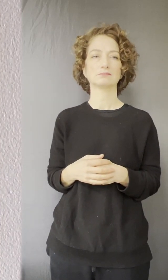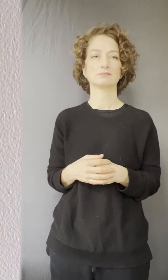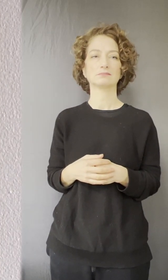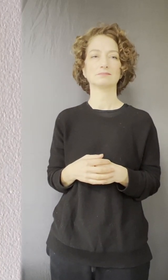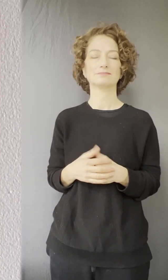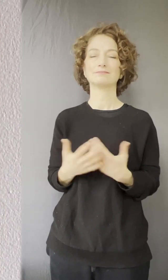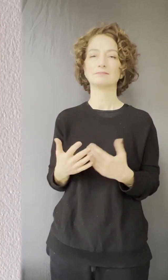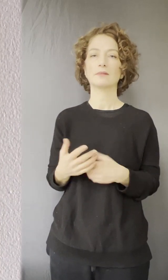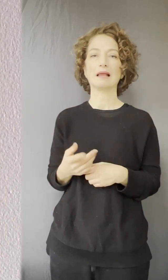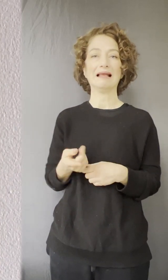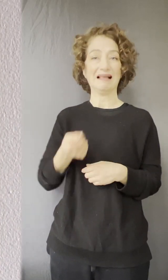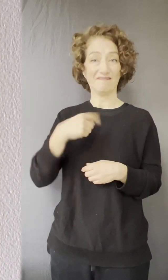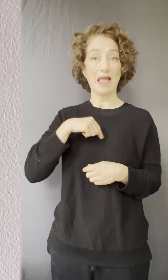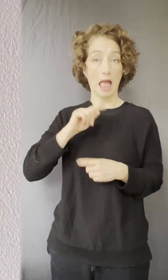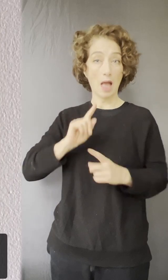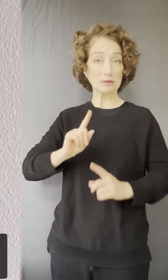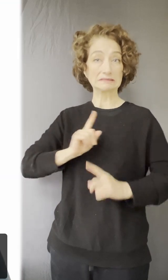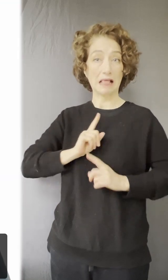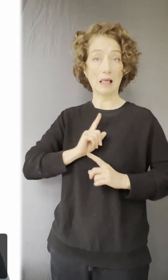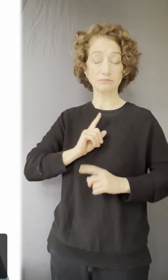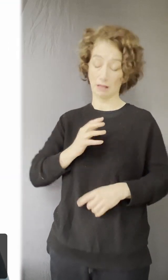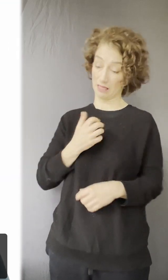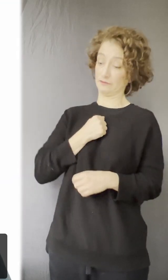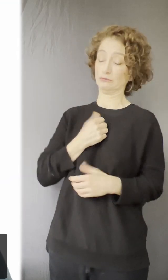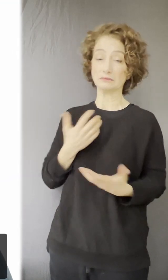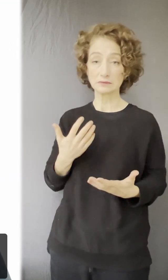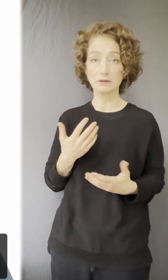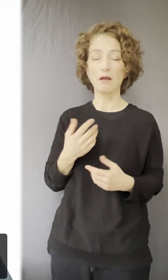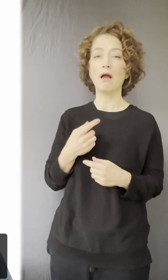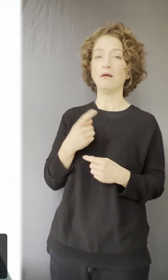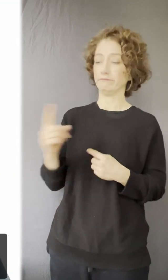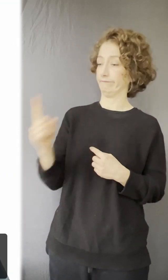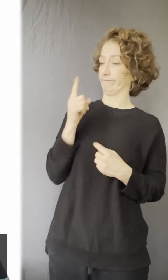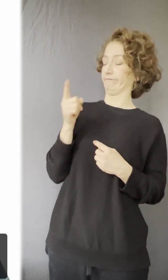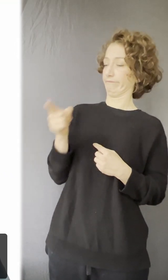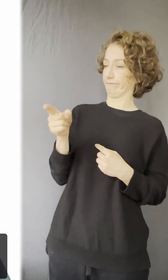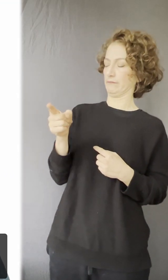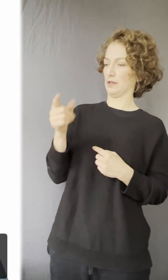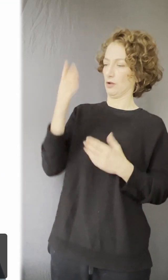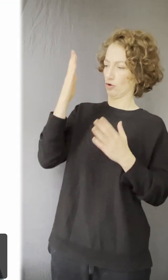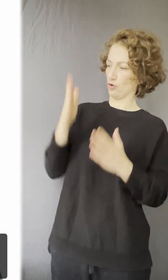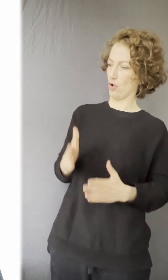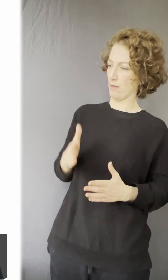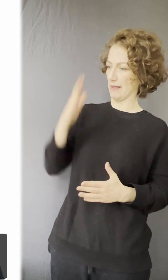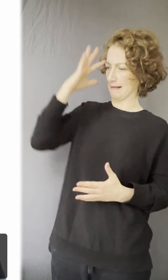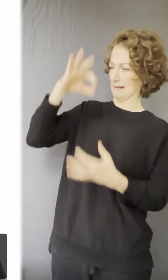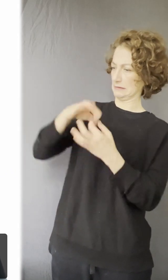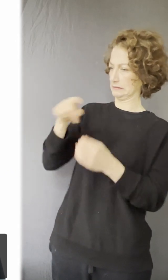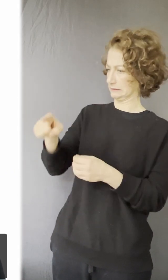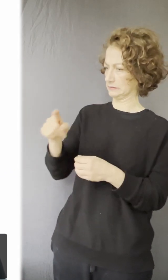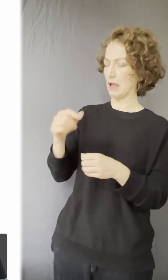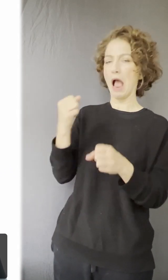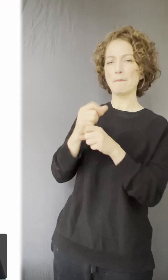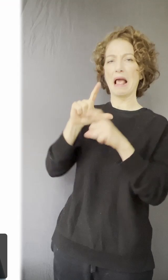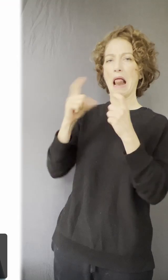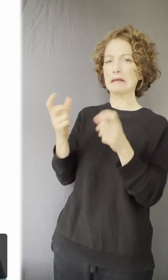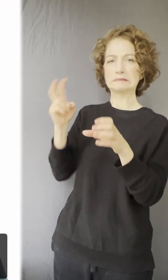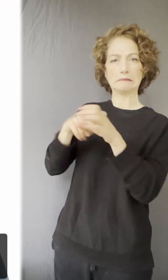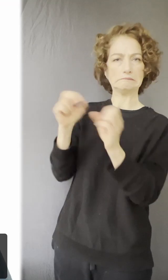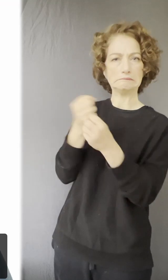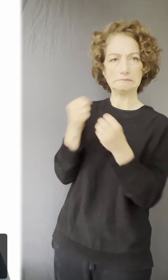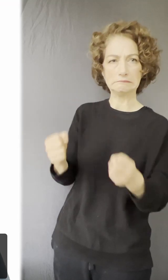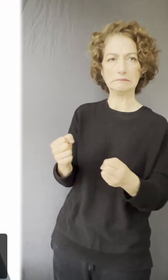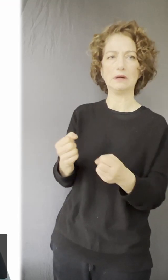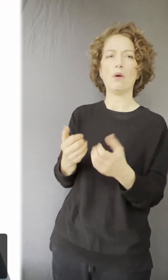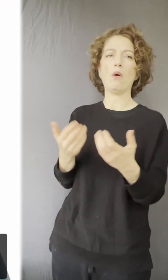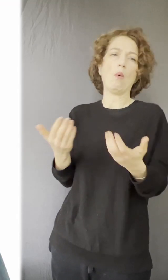How we respond negatively to body minds that can't participate in